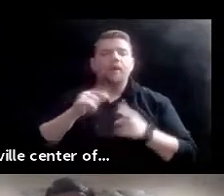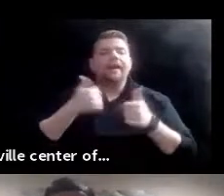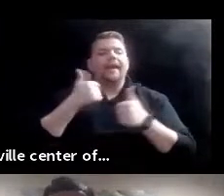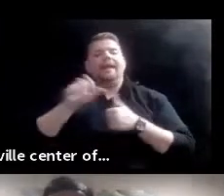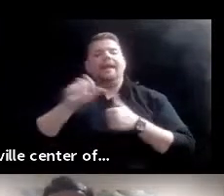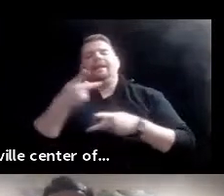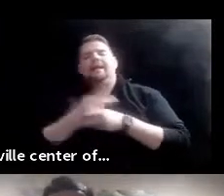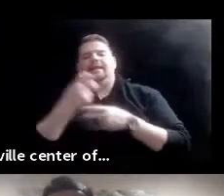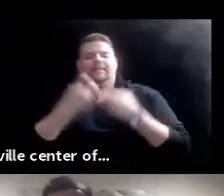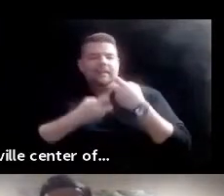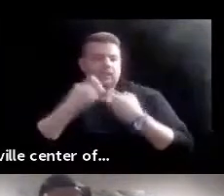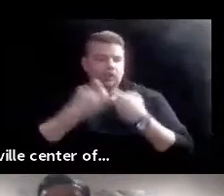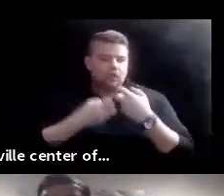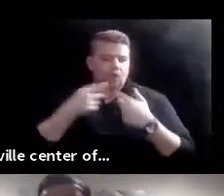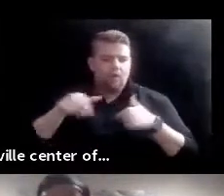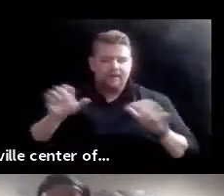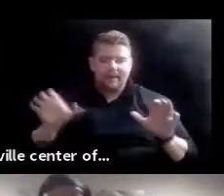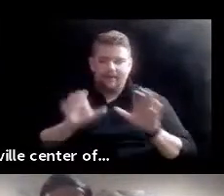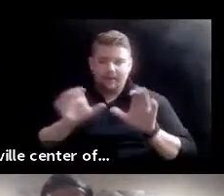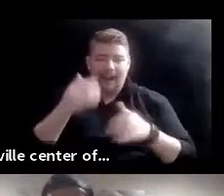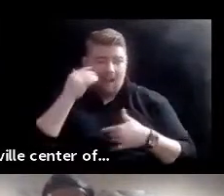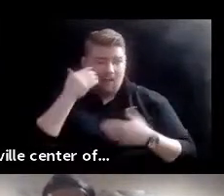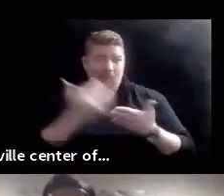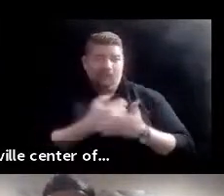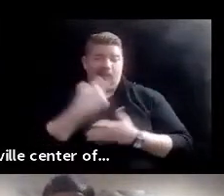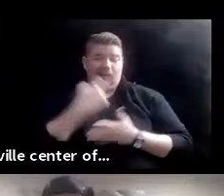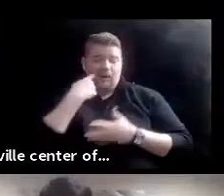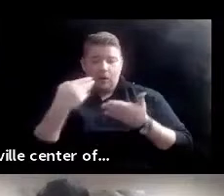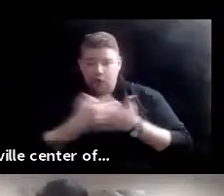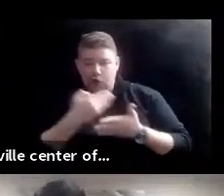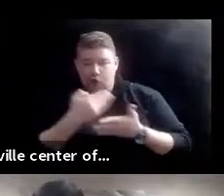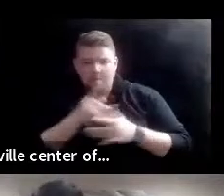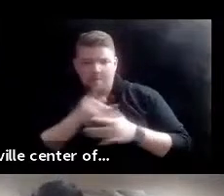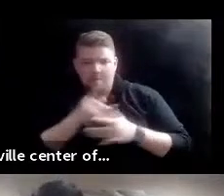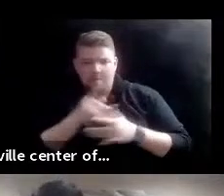with what they did. I mean, it's brand new, but have you heard anything?